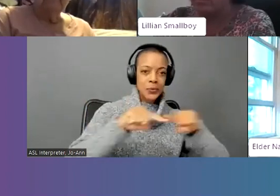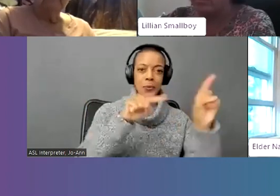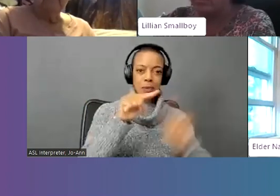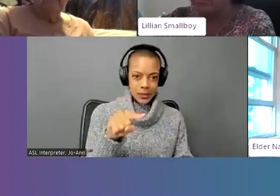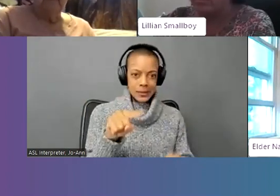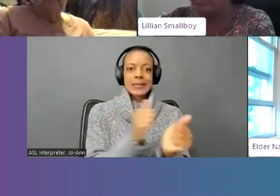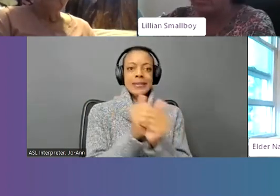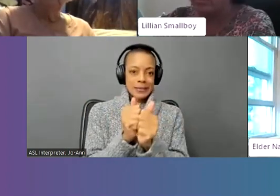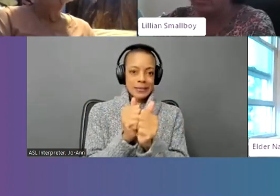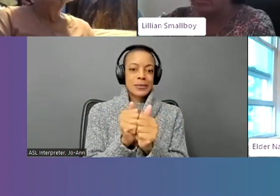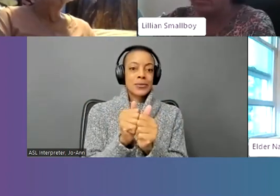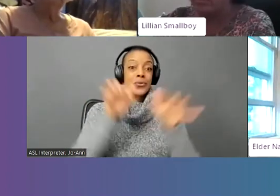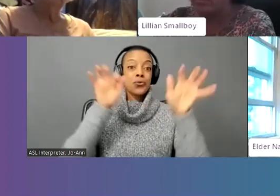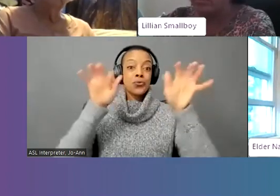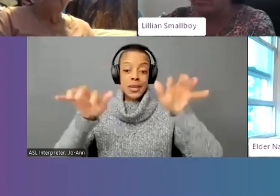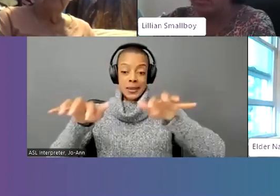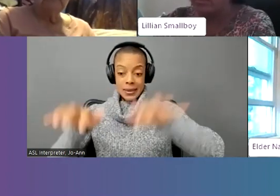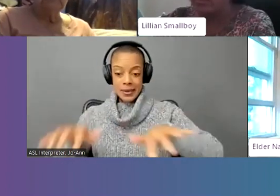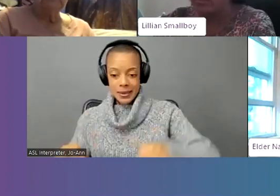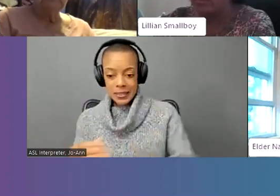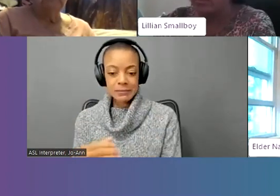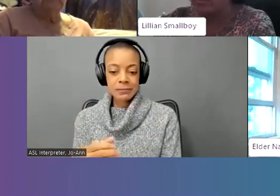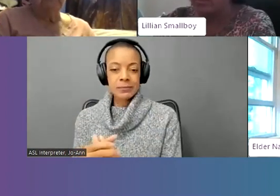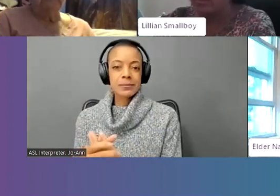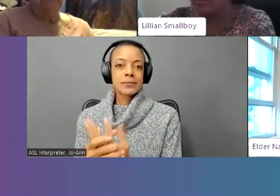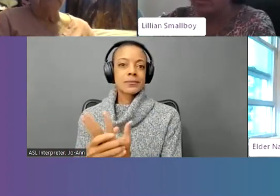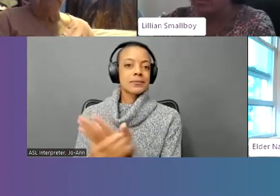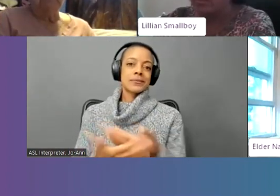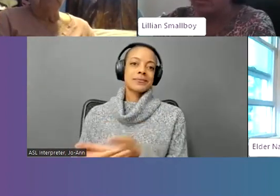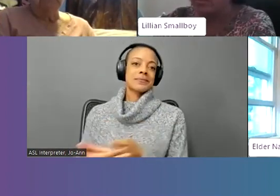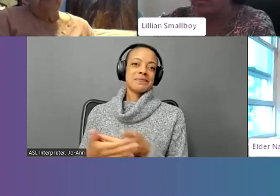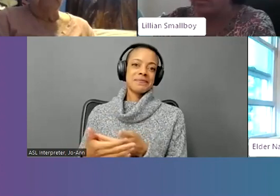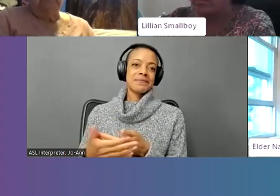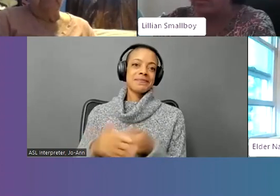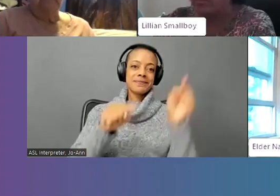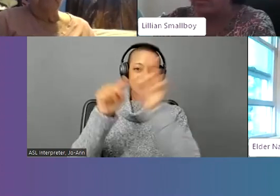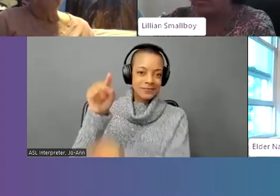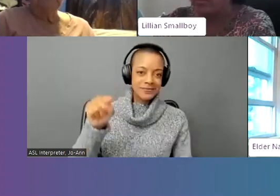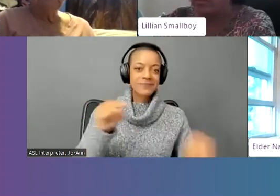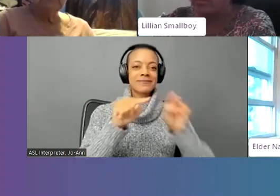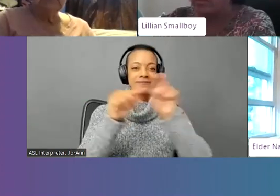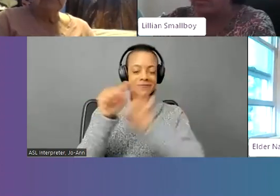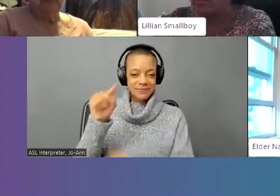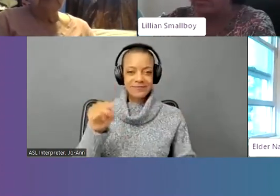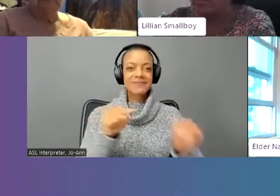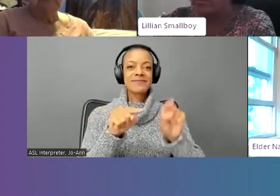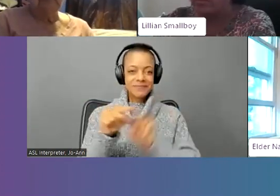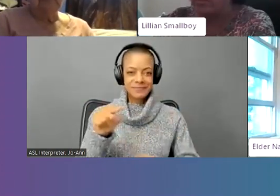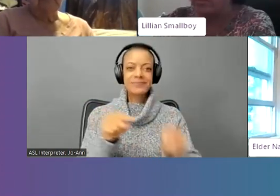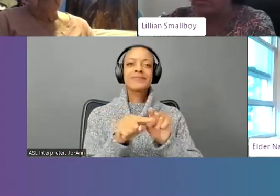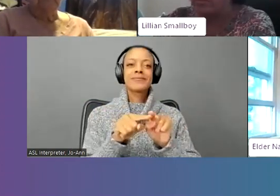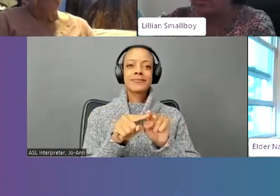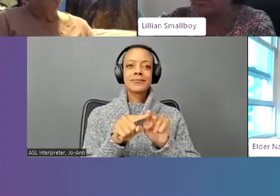born. And so we give thanks for that relationship and that reminder of how relationships are to